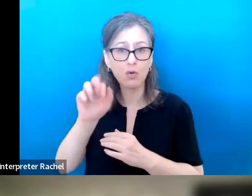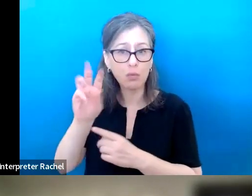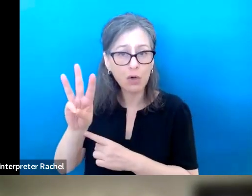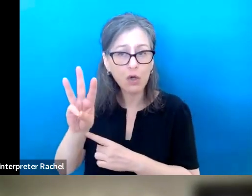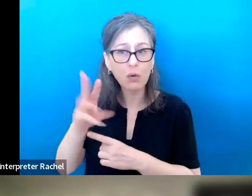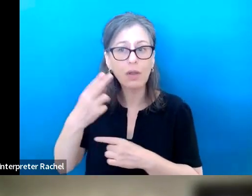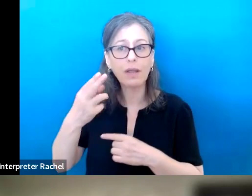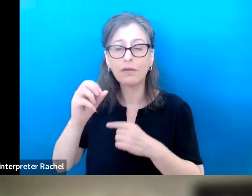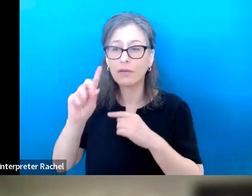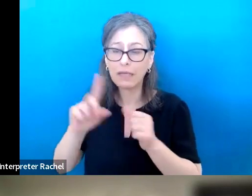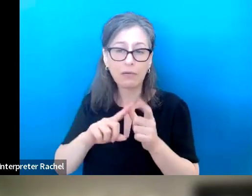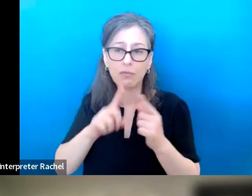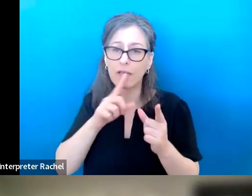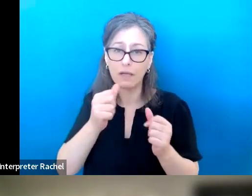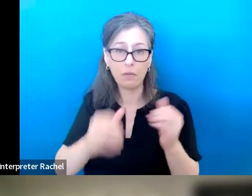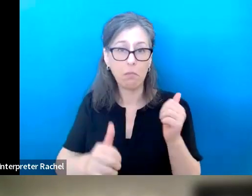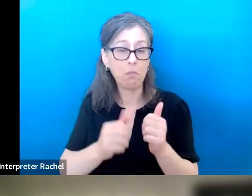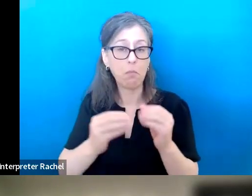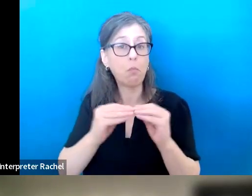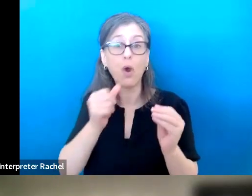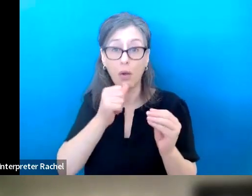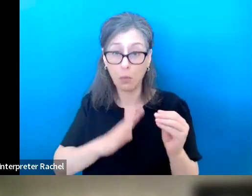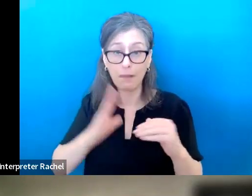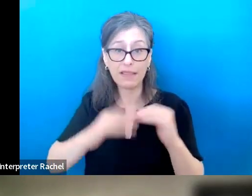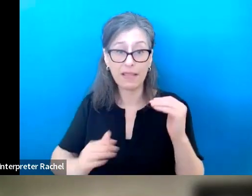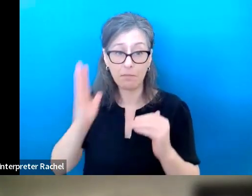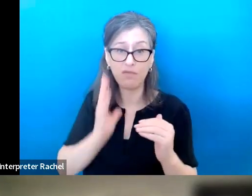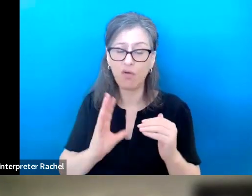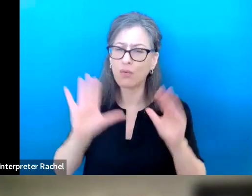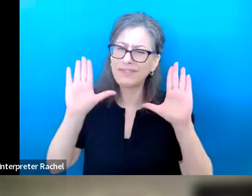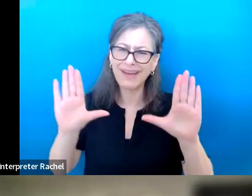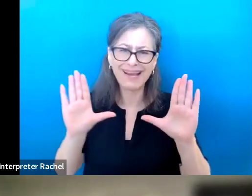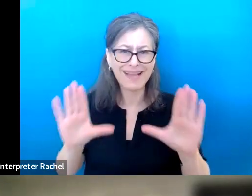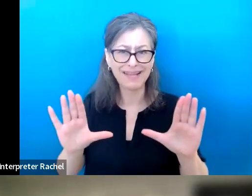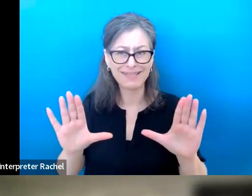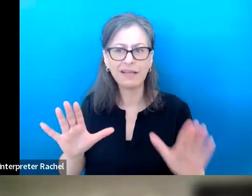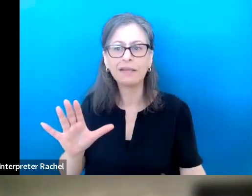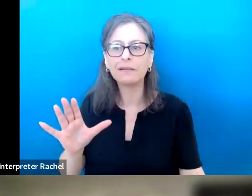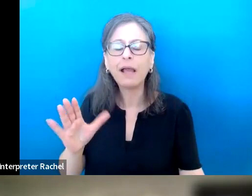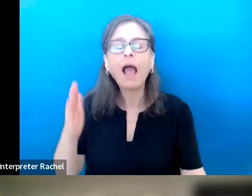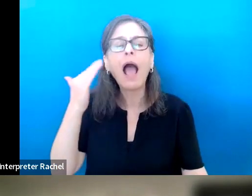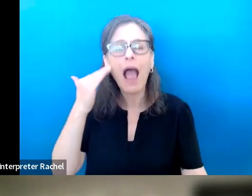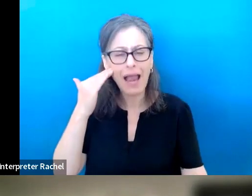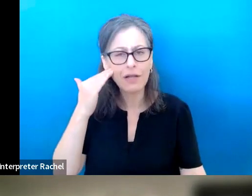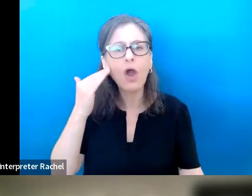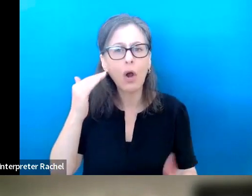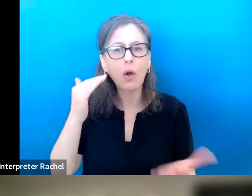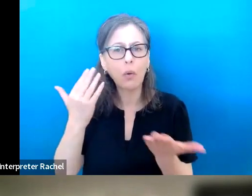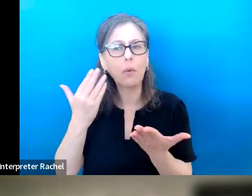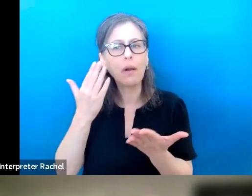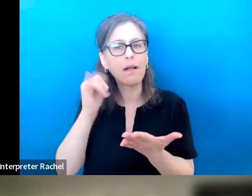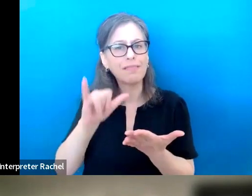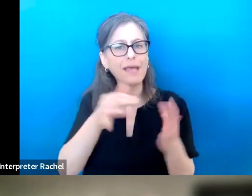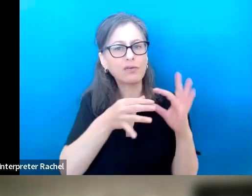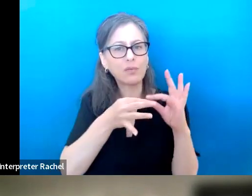my HODs, again, I had more women than I've ever had before, which was fantastic. And I know that goes some way to